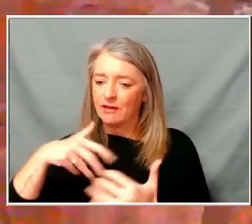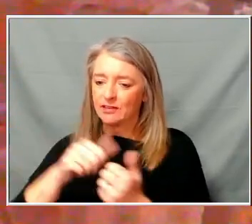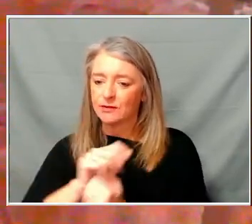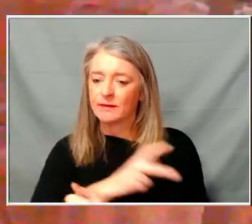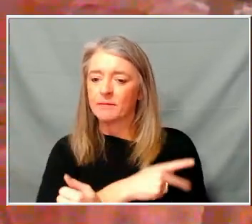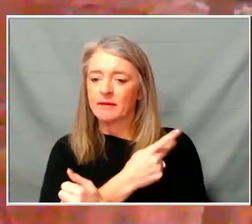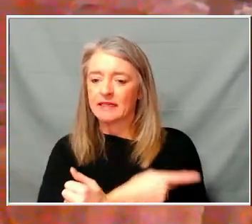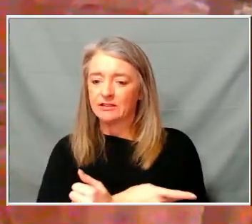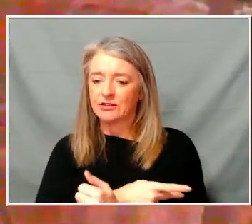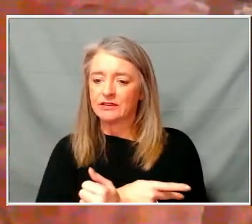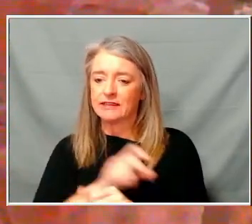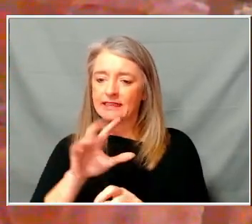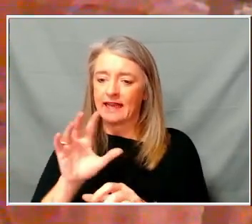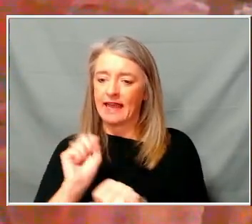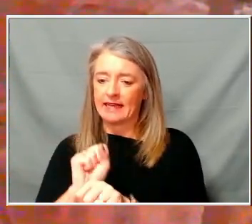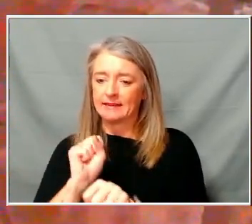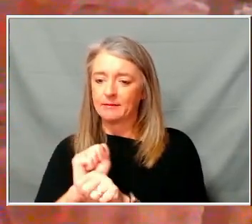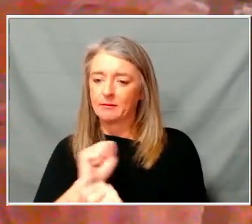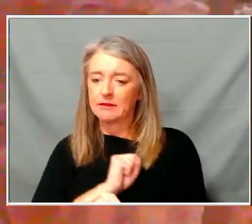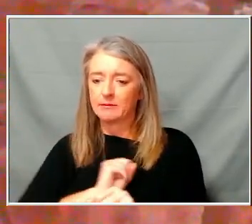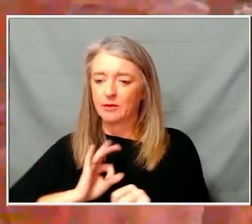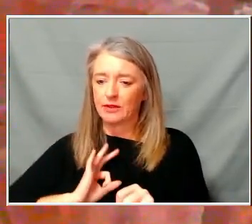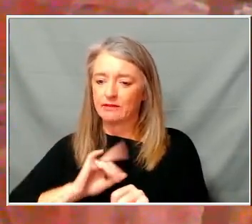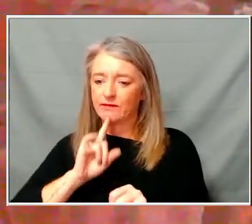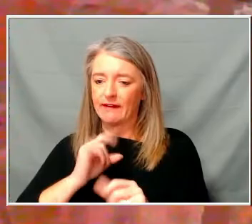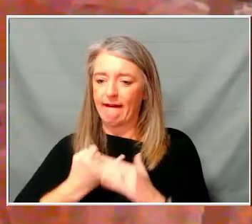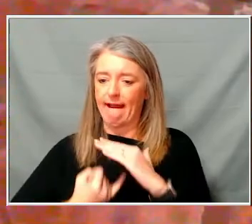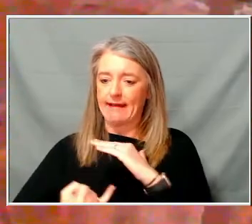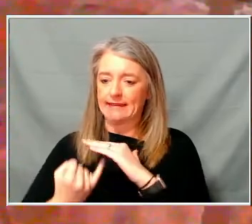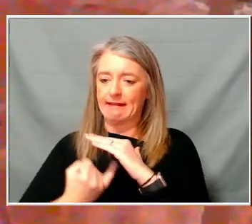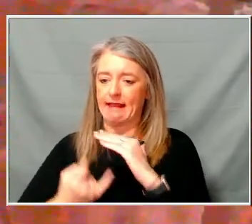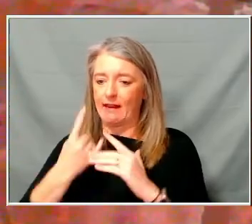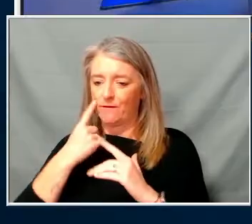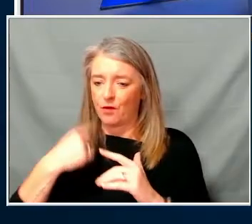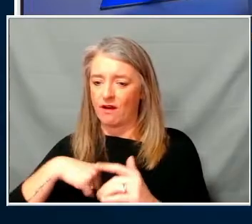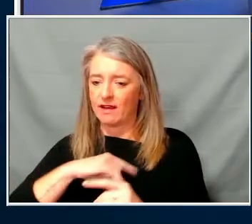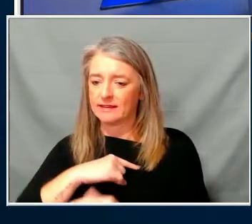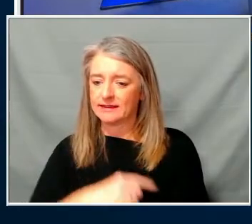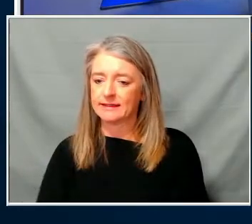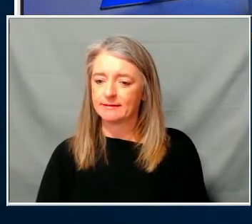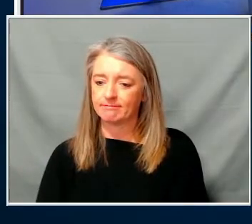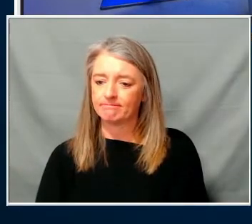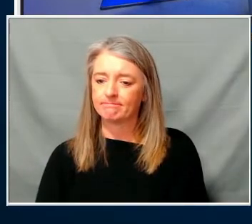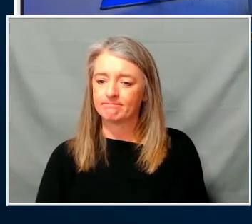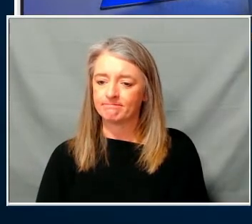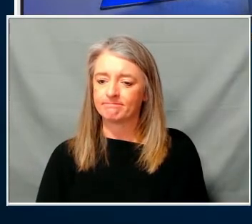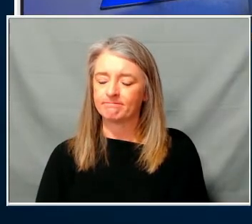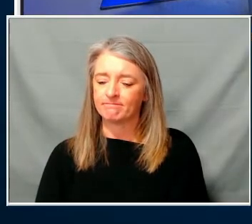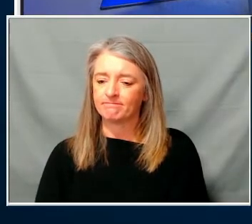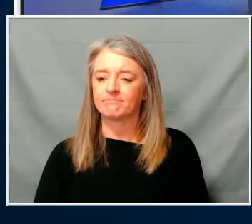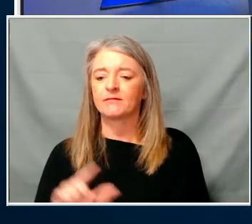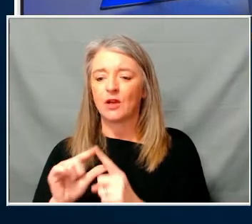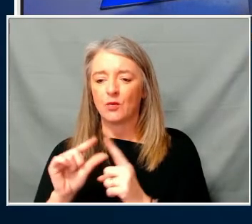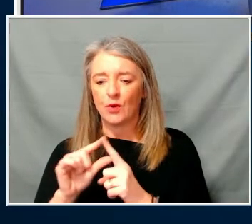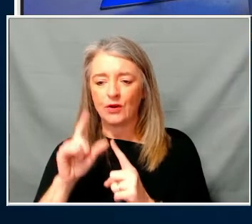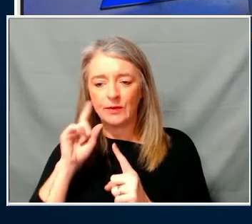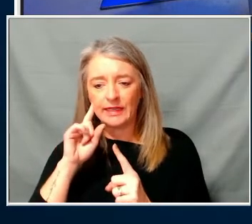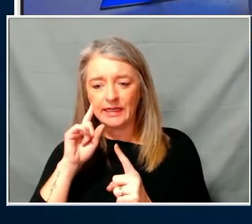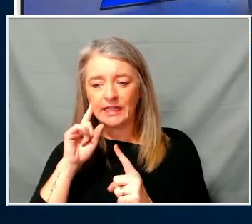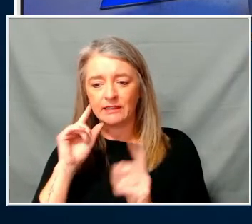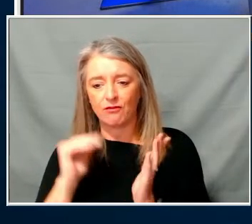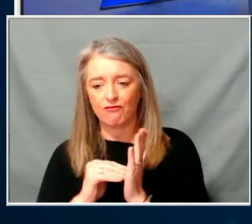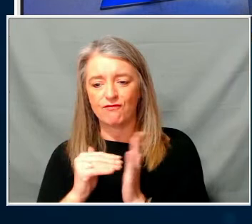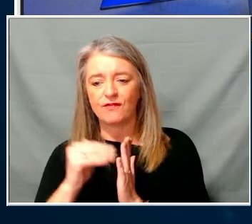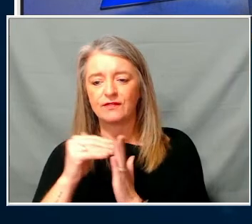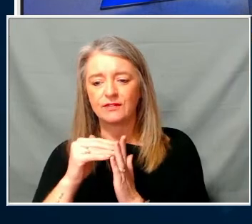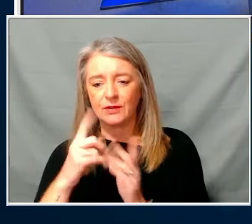and just the employees, and it was isolating for us. Isolating, that is a word we hear far too often when it